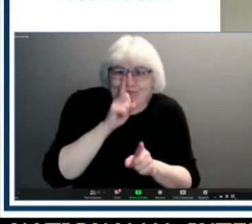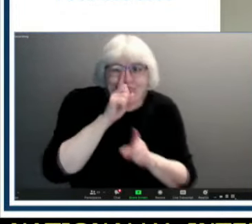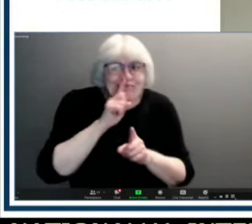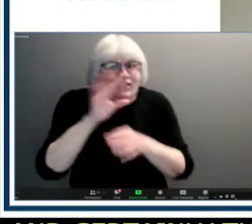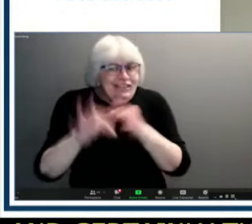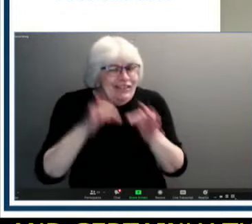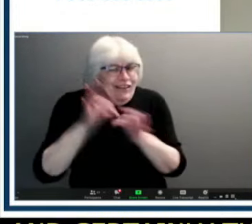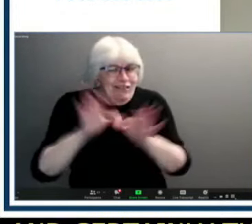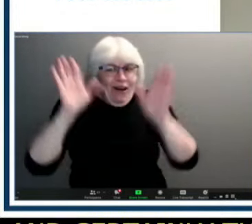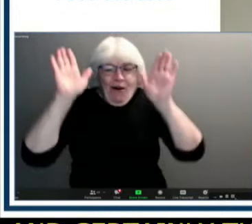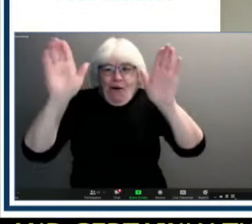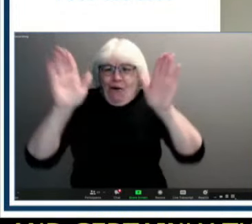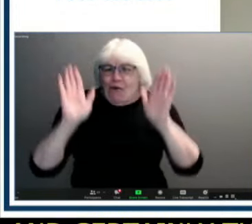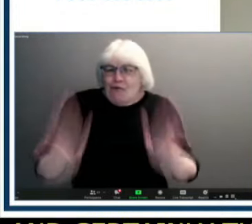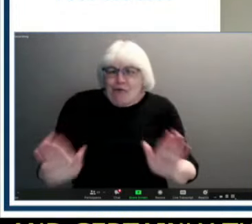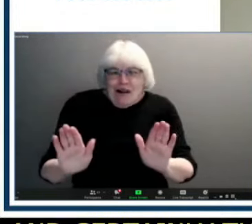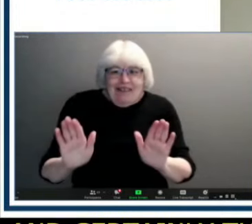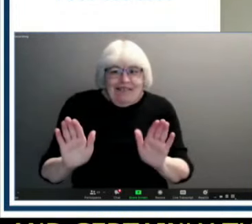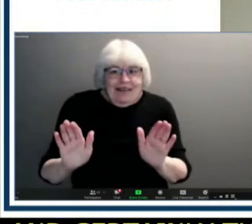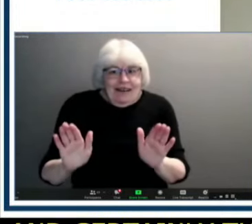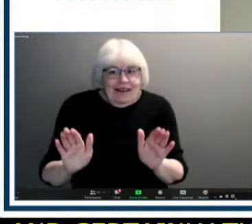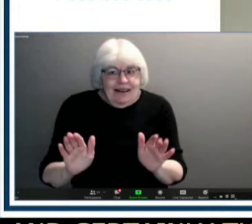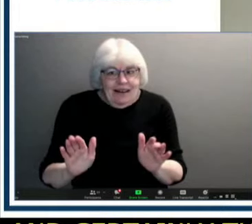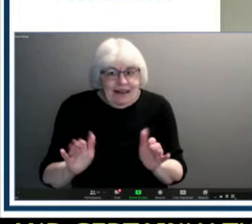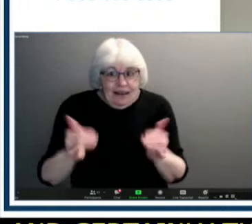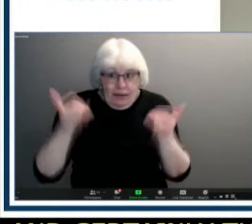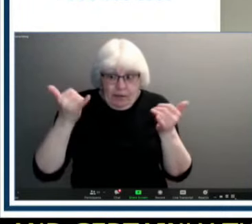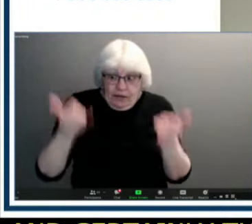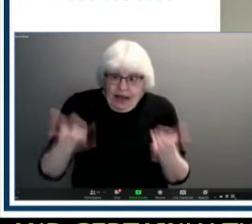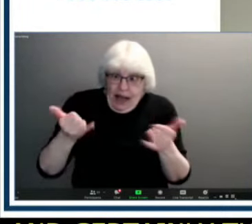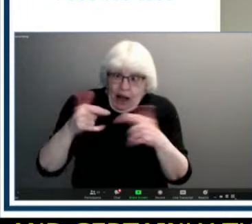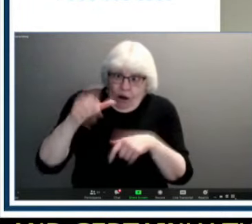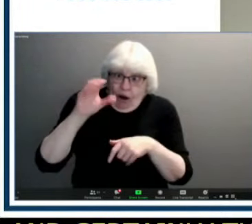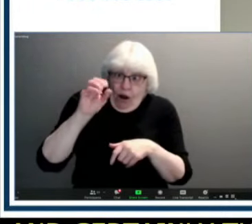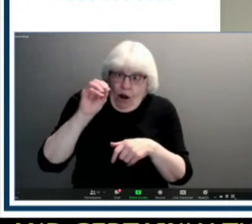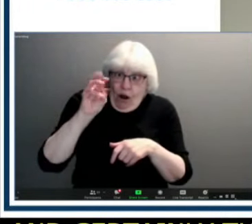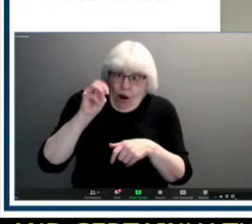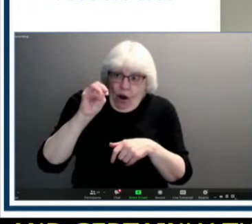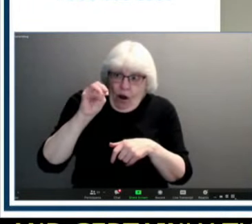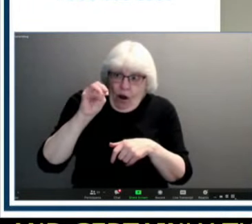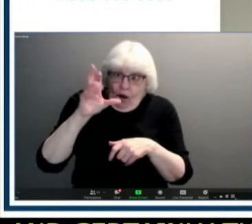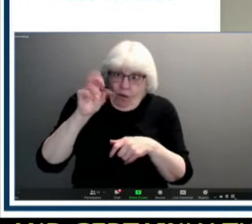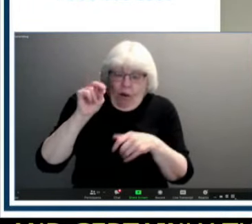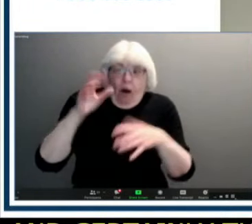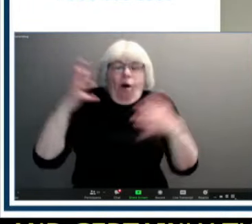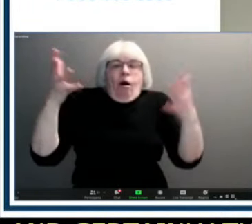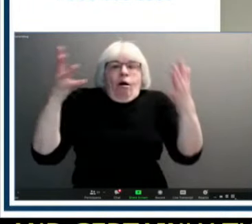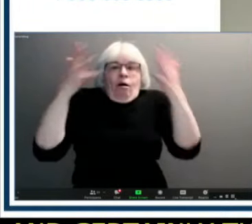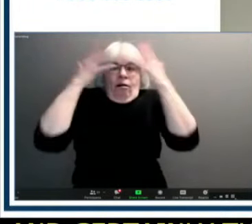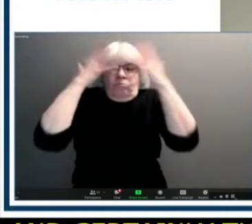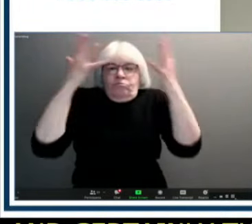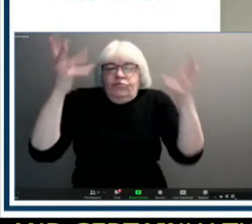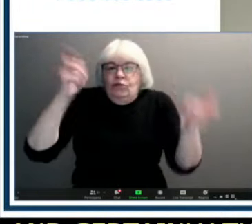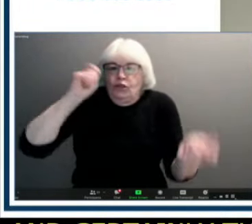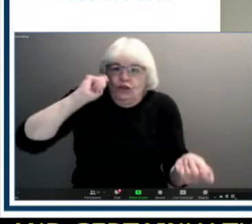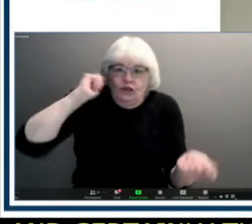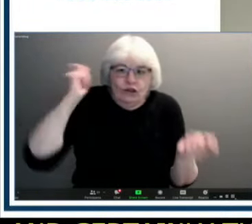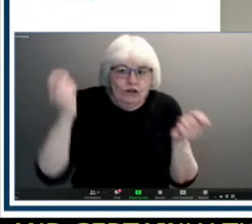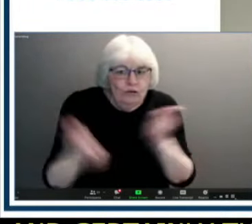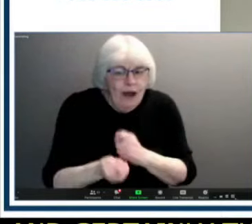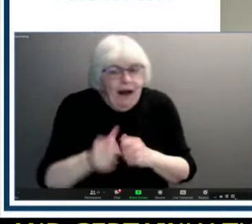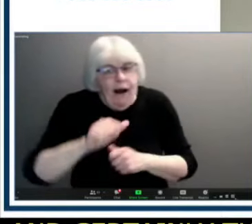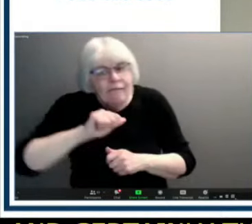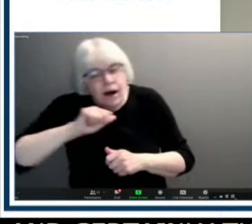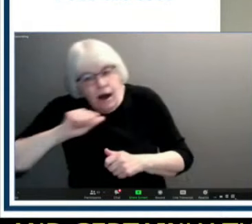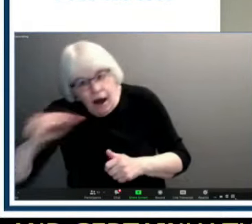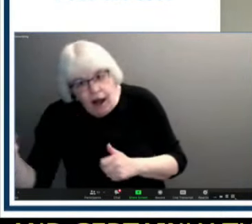and the challenges it's presenting is forcing us to change our approach. Before I share the details, I do want